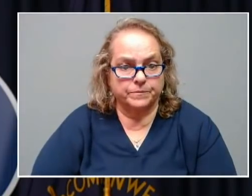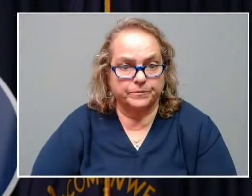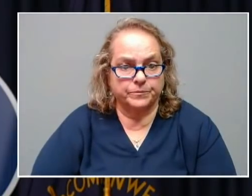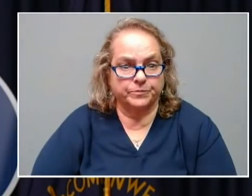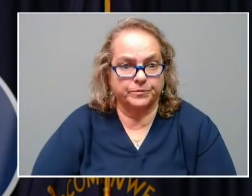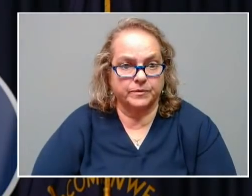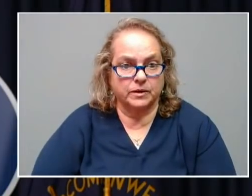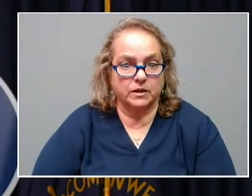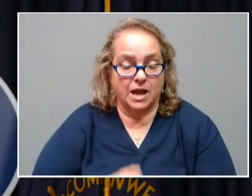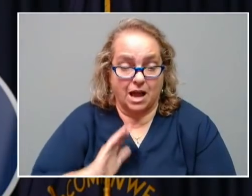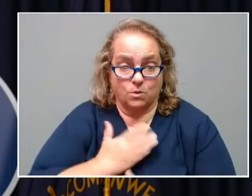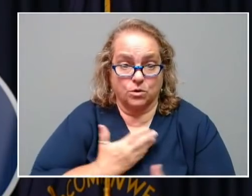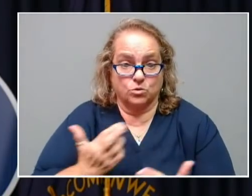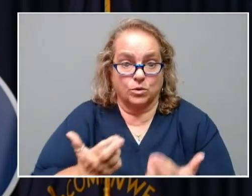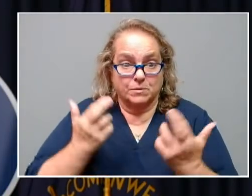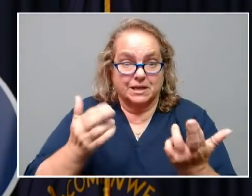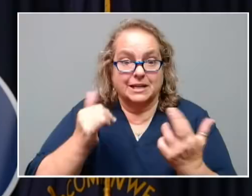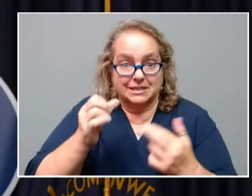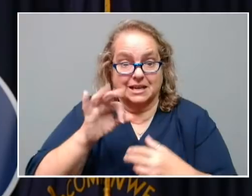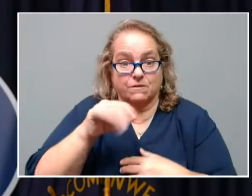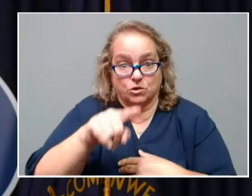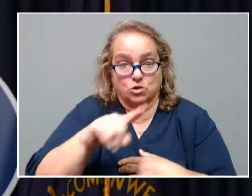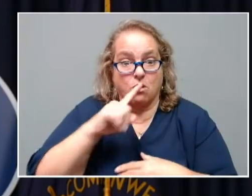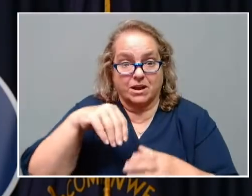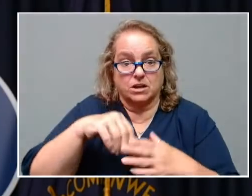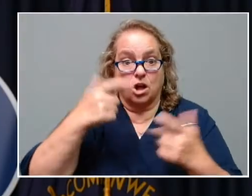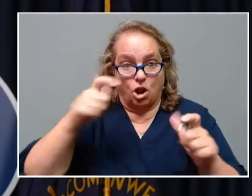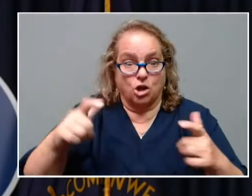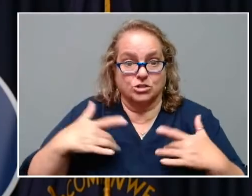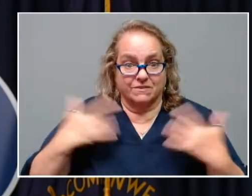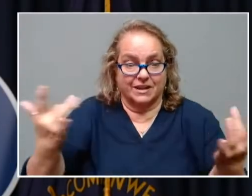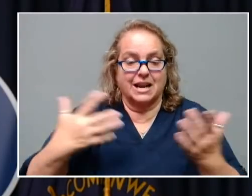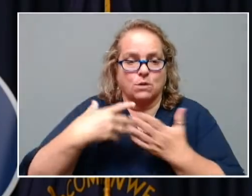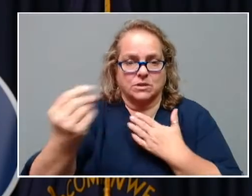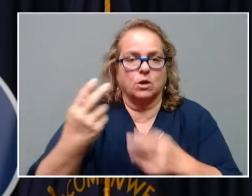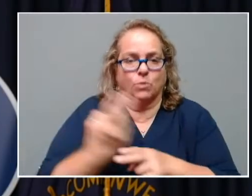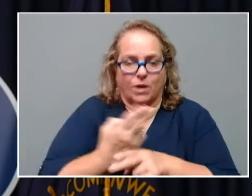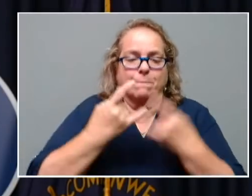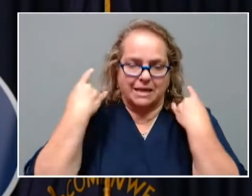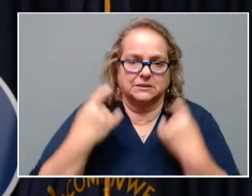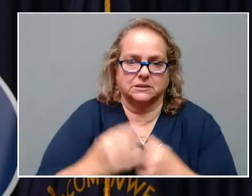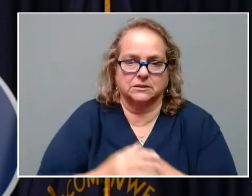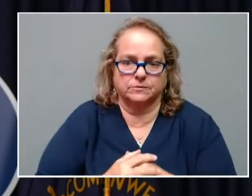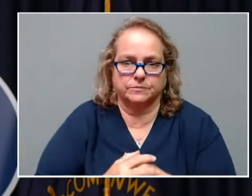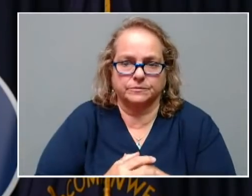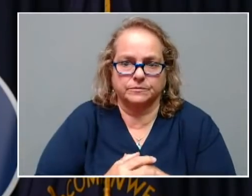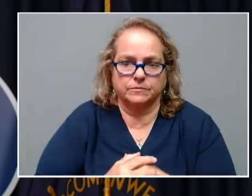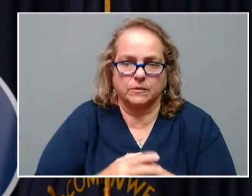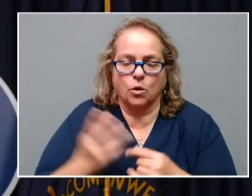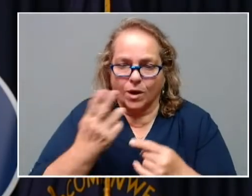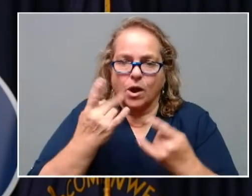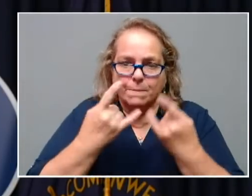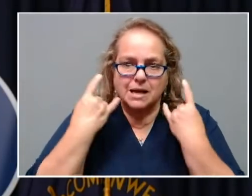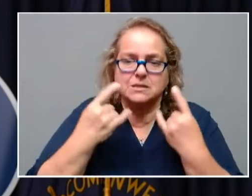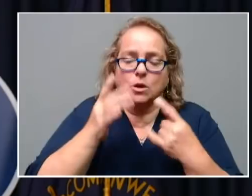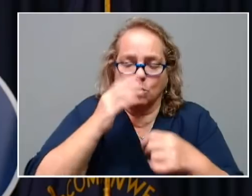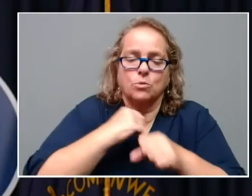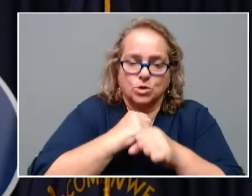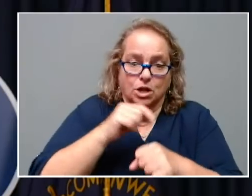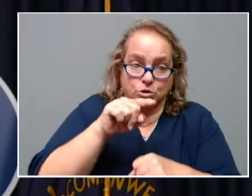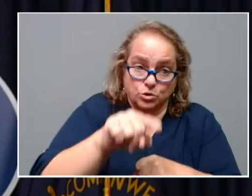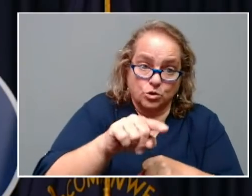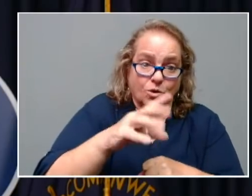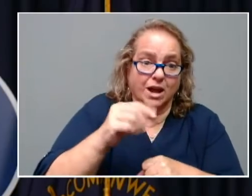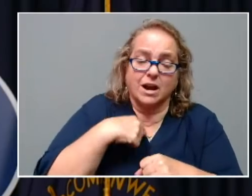Our recommendation is if you are at a large event outside, you should wear a mask. That'll better protect you. I'm sure a whole lot